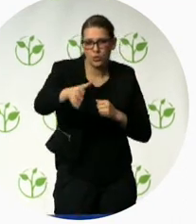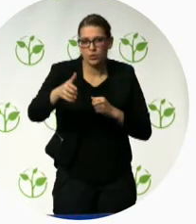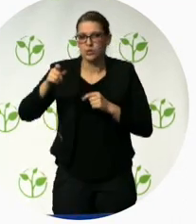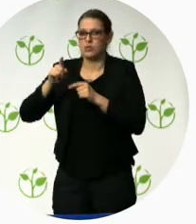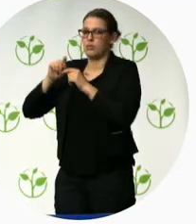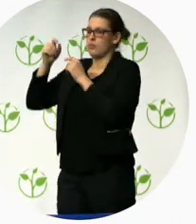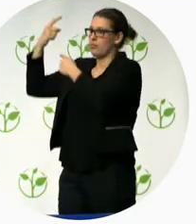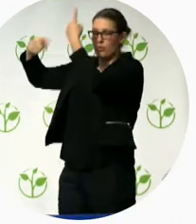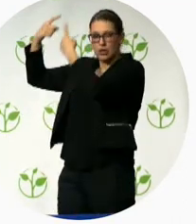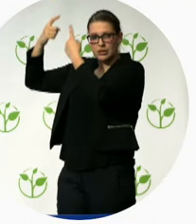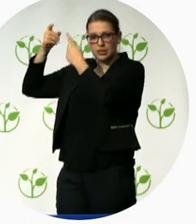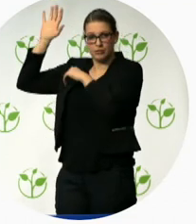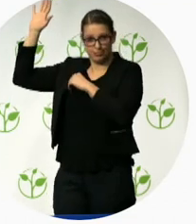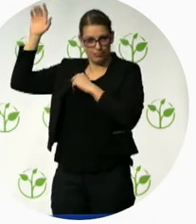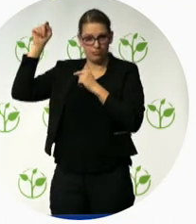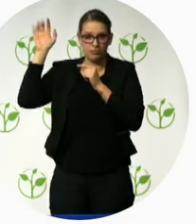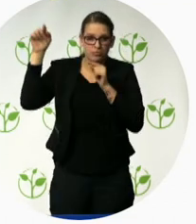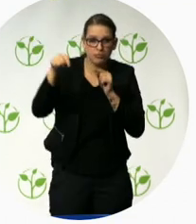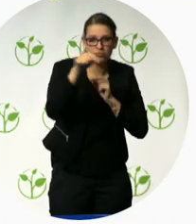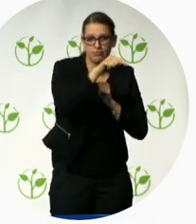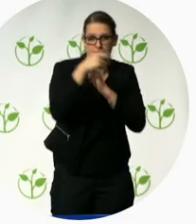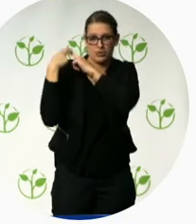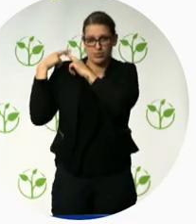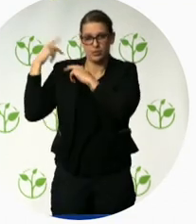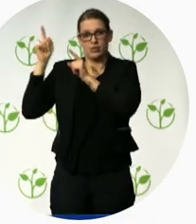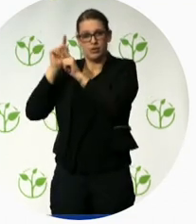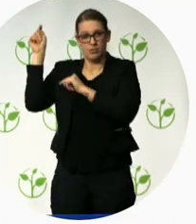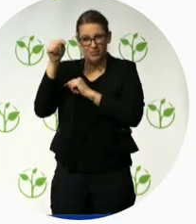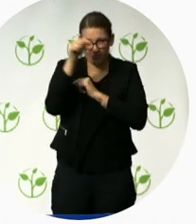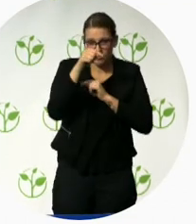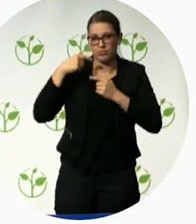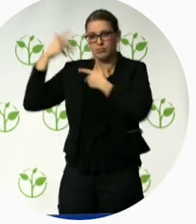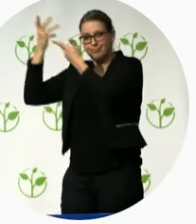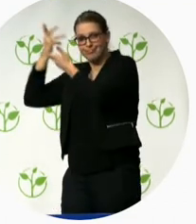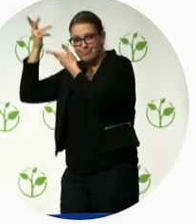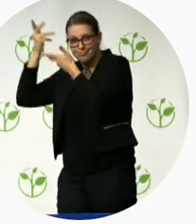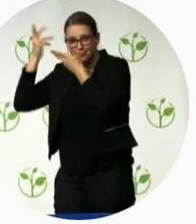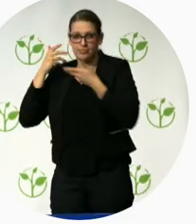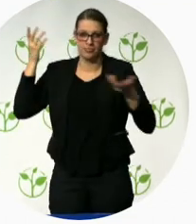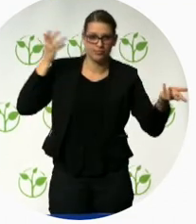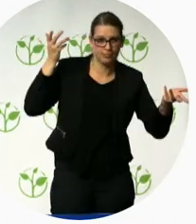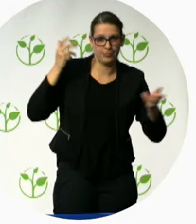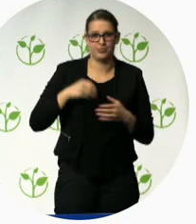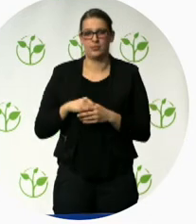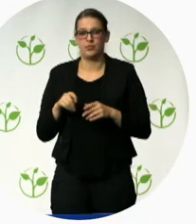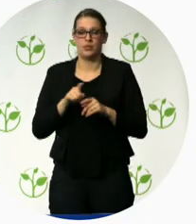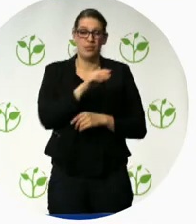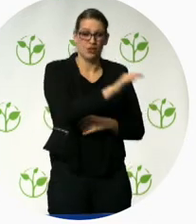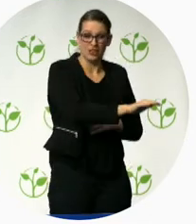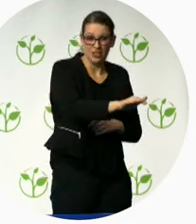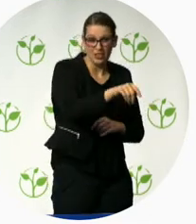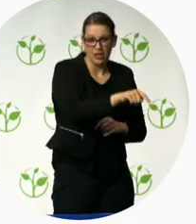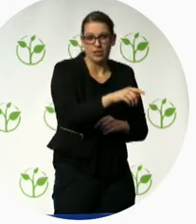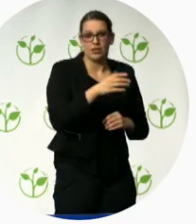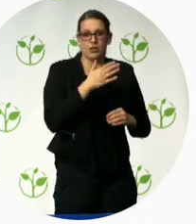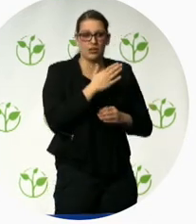is our frame. We want to prevent childhood disability and improve the quality of life of persons with disabilities and their